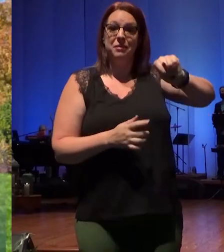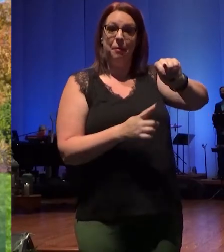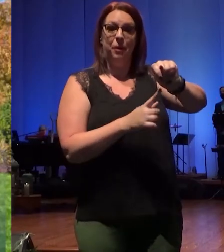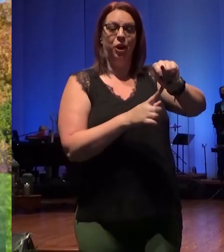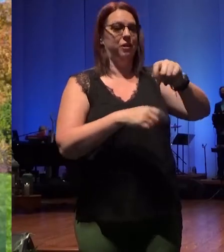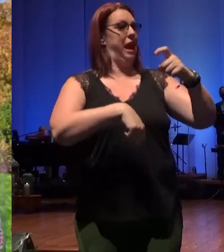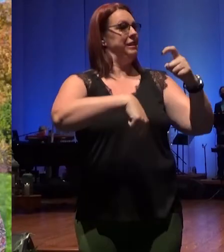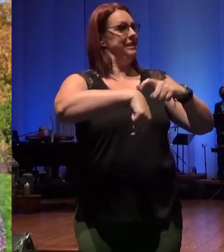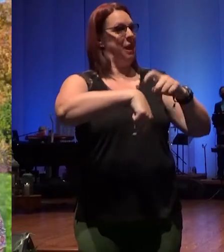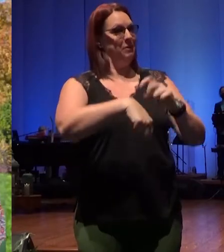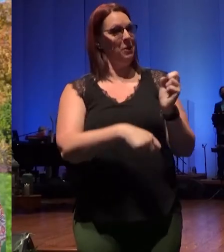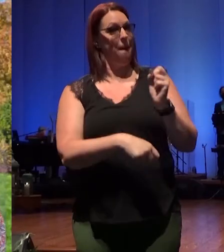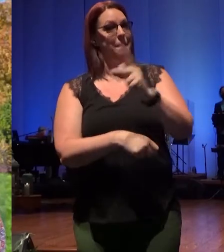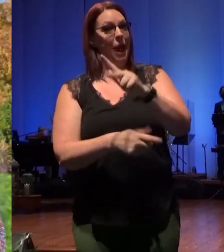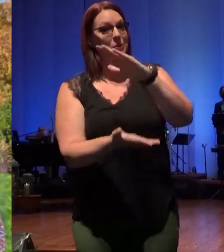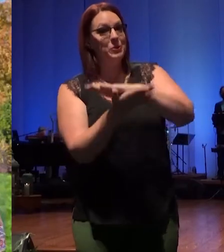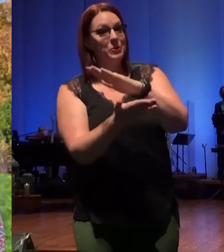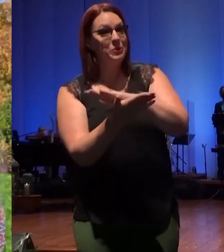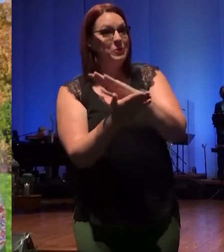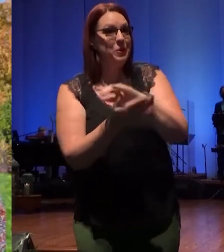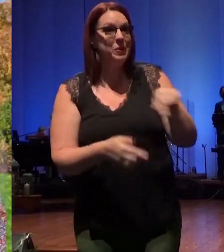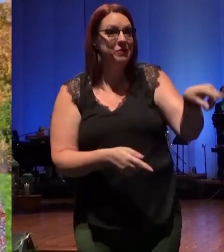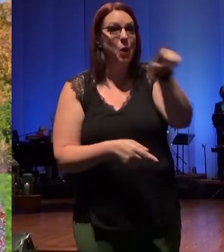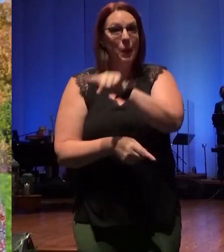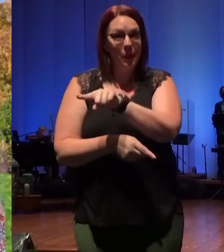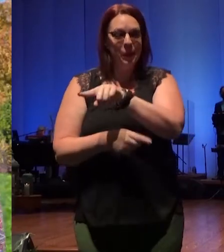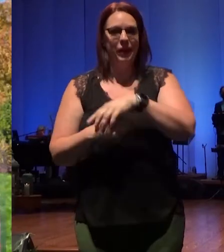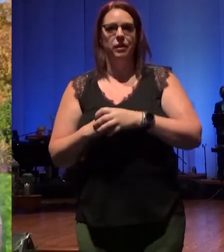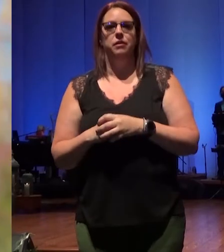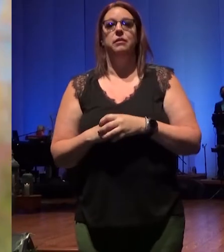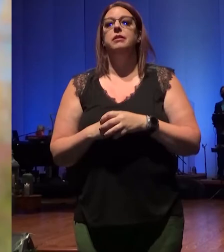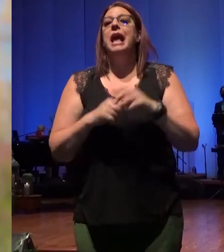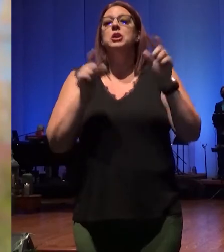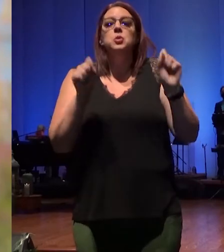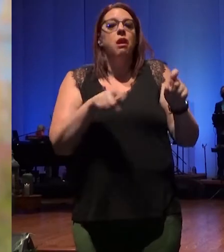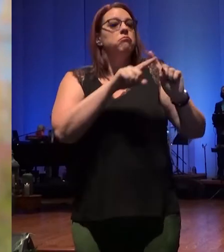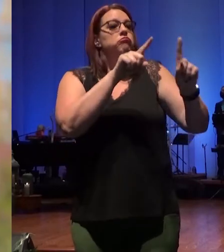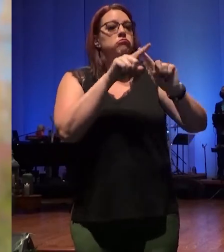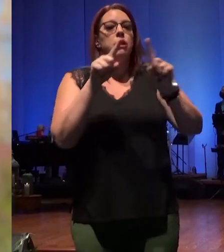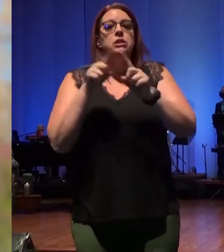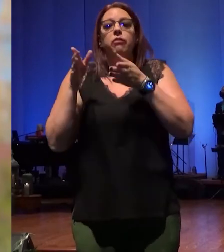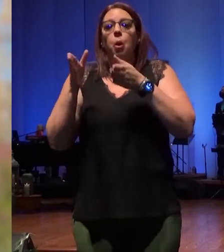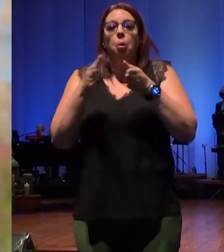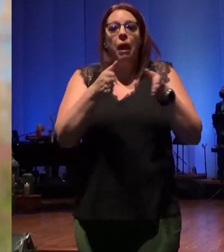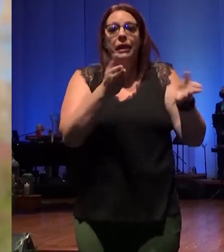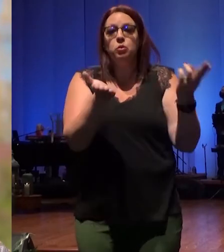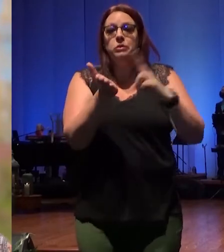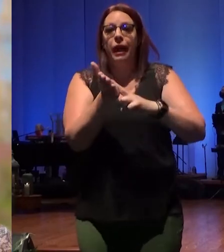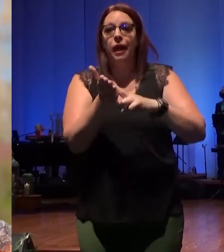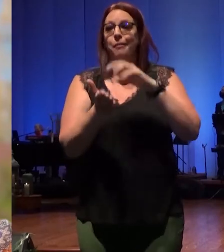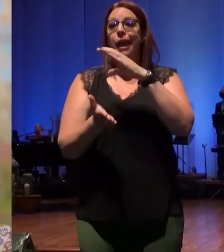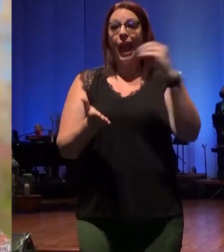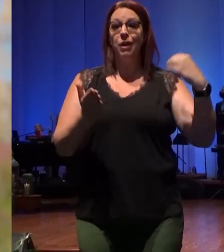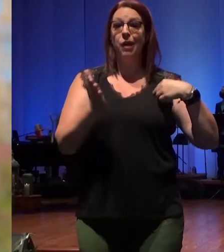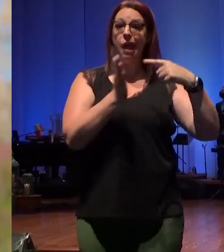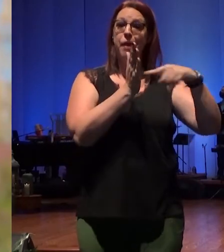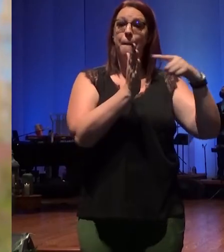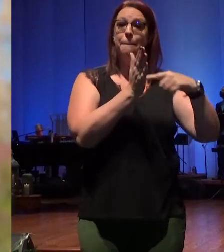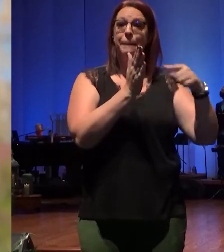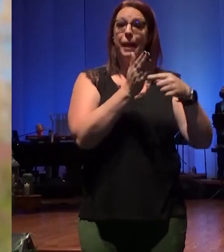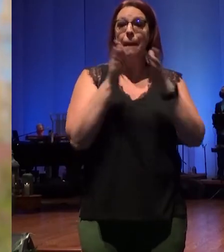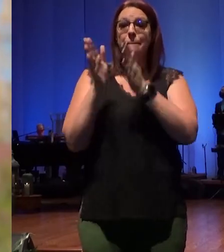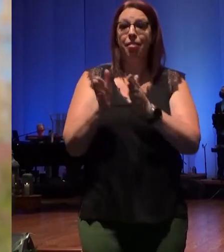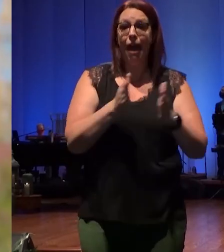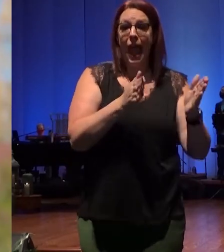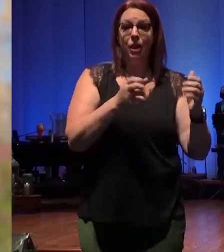to school. And there's a number of ways that you can sign up for them. We even have a payment plan if you want to spread those payments out